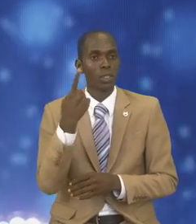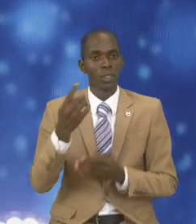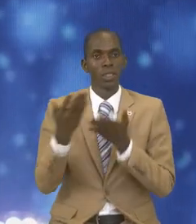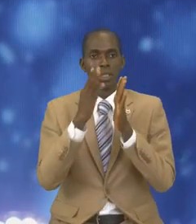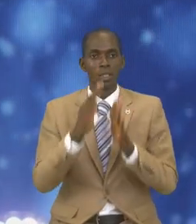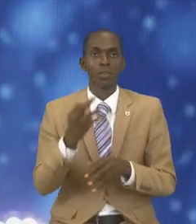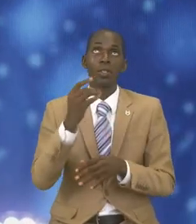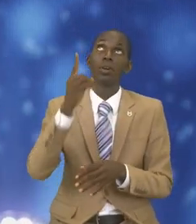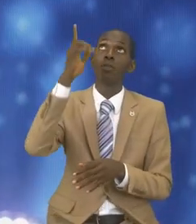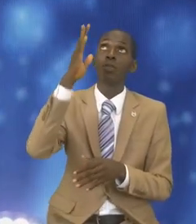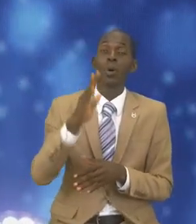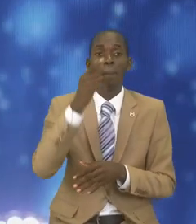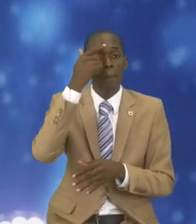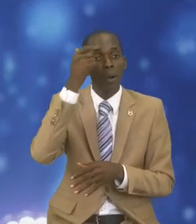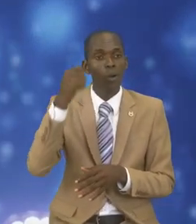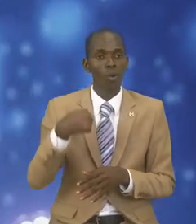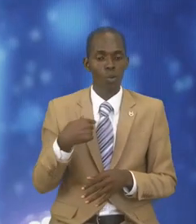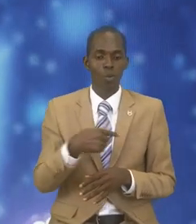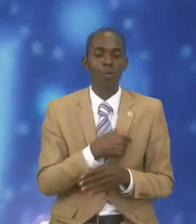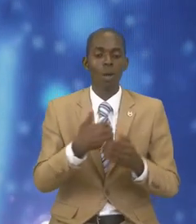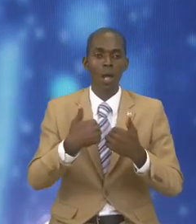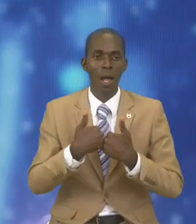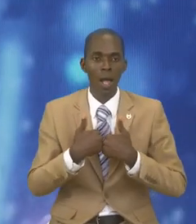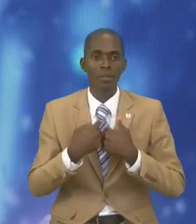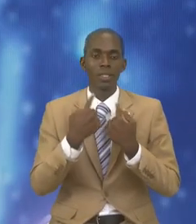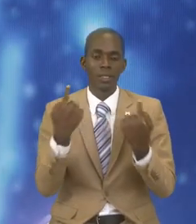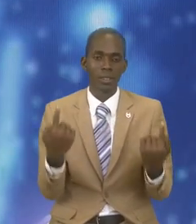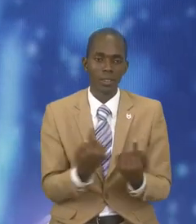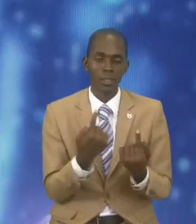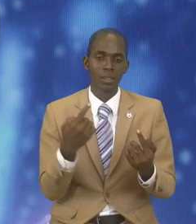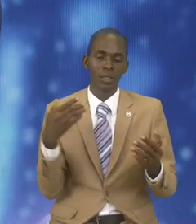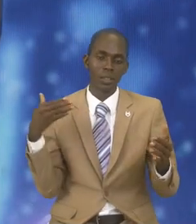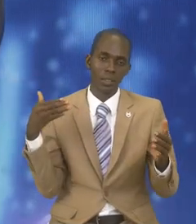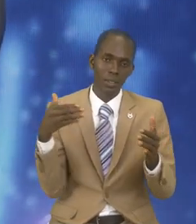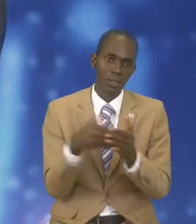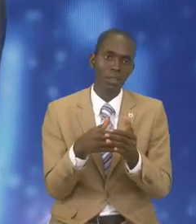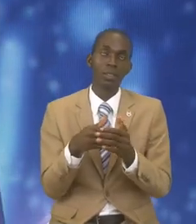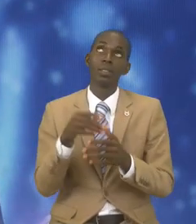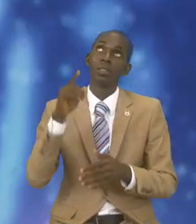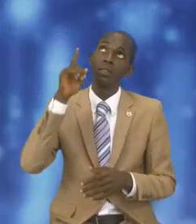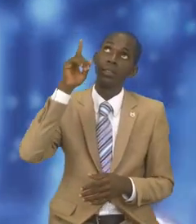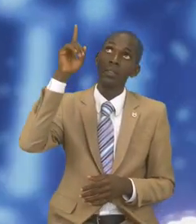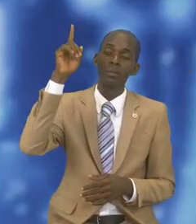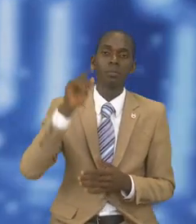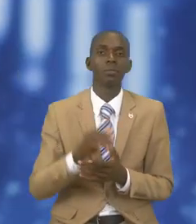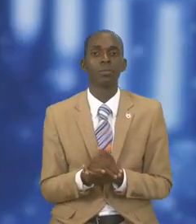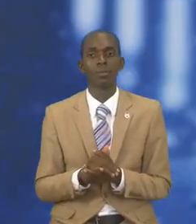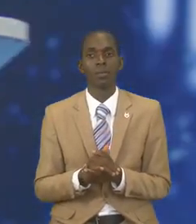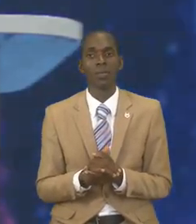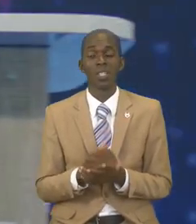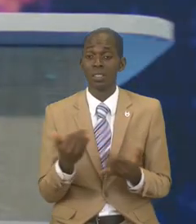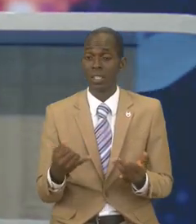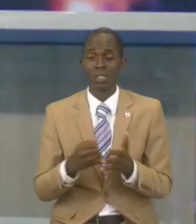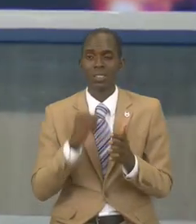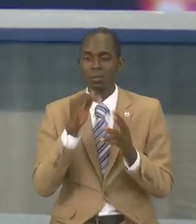God, because we have sinned against him. Now it's very